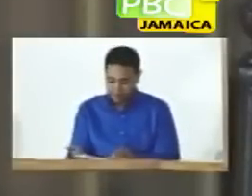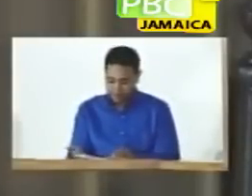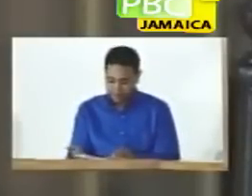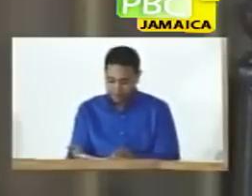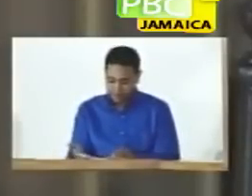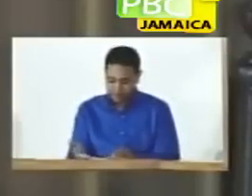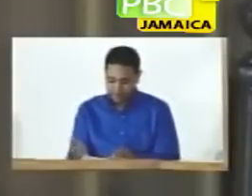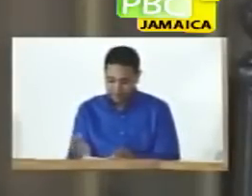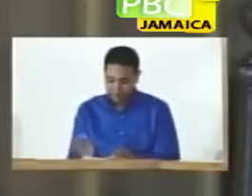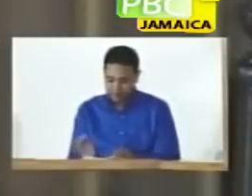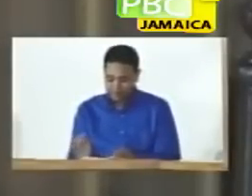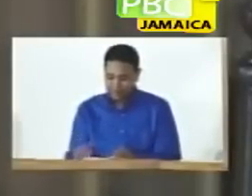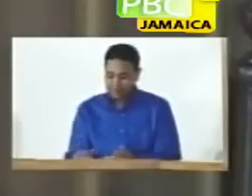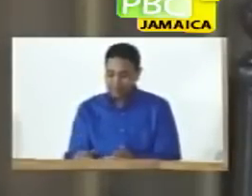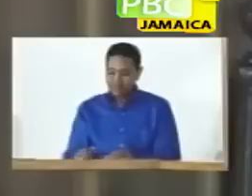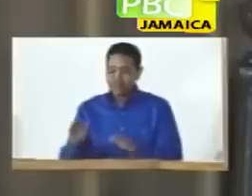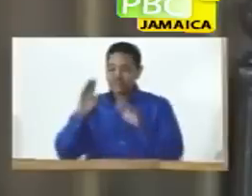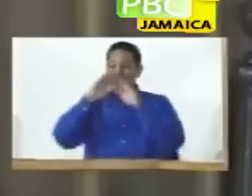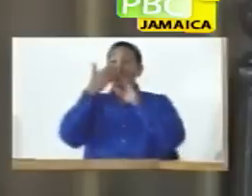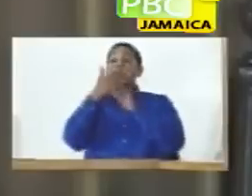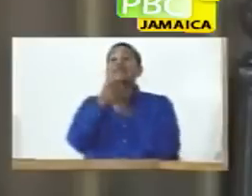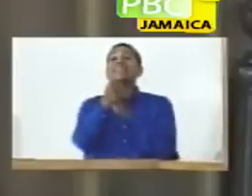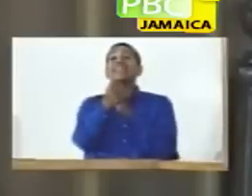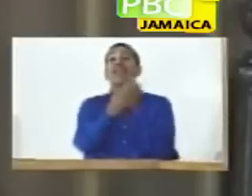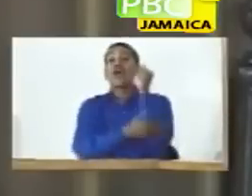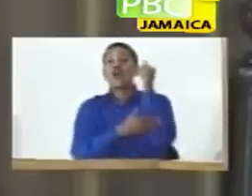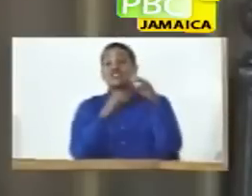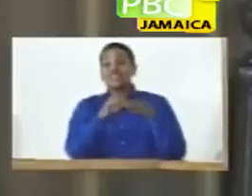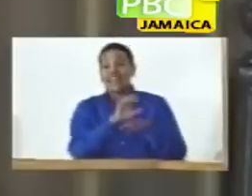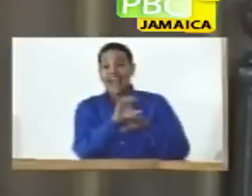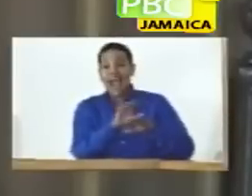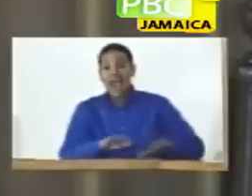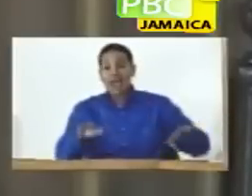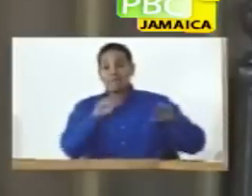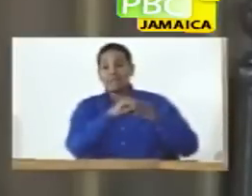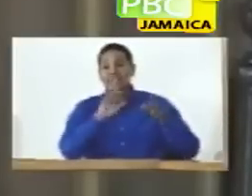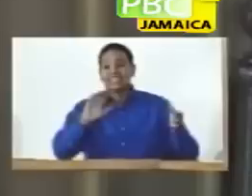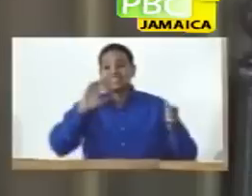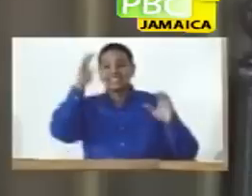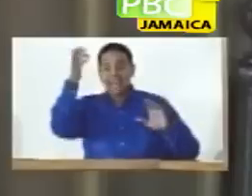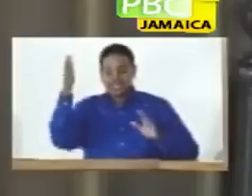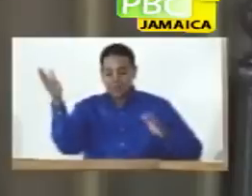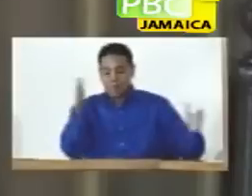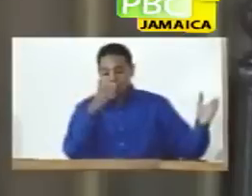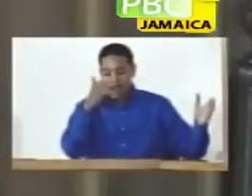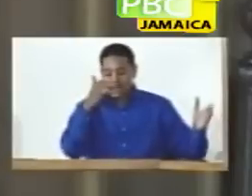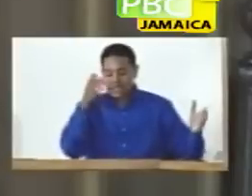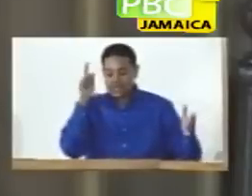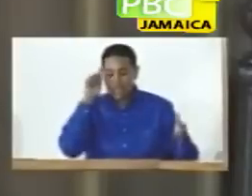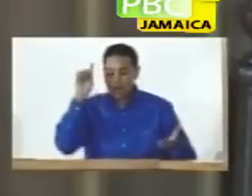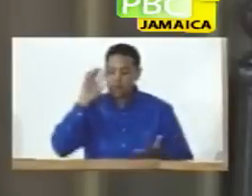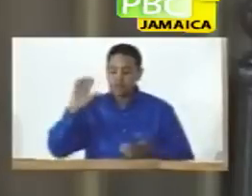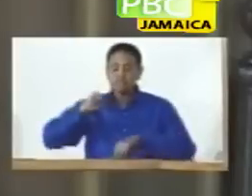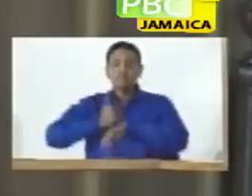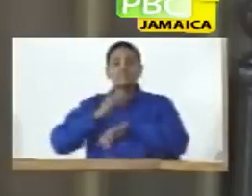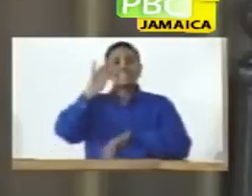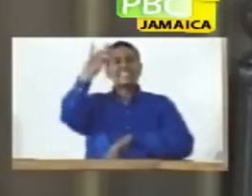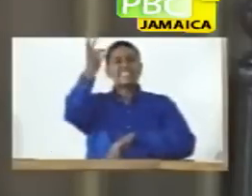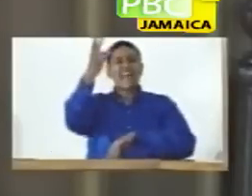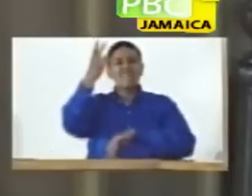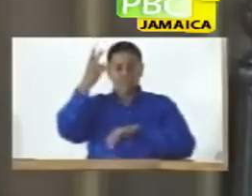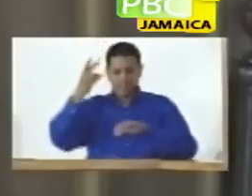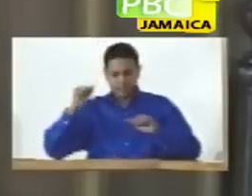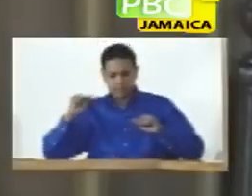Jamaica is the leading country in the region in disaster preparedness and will be staging the 7th